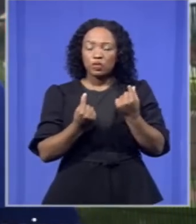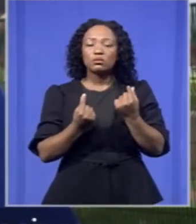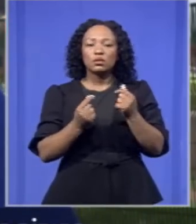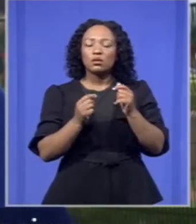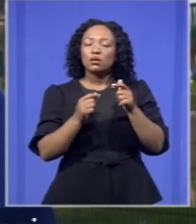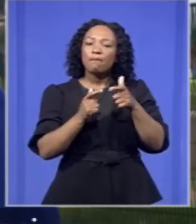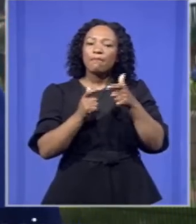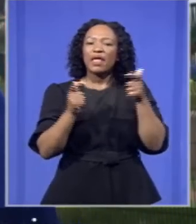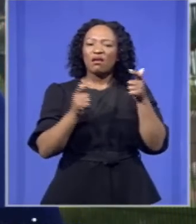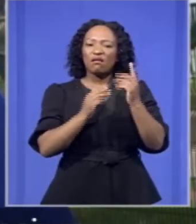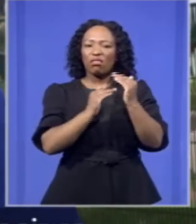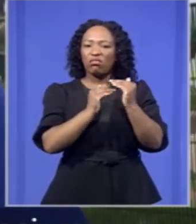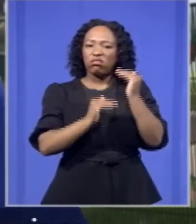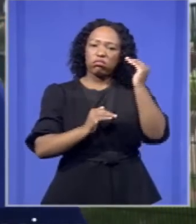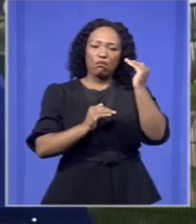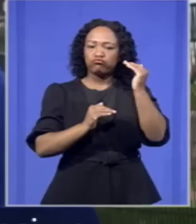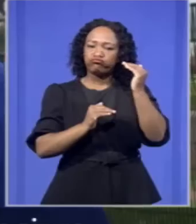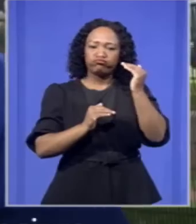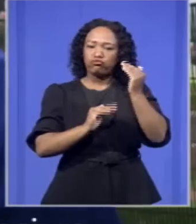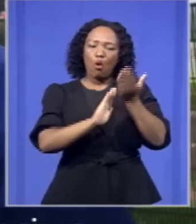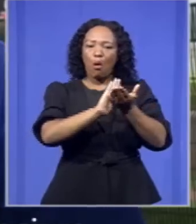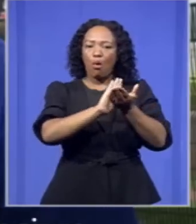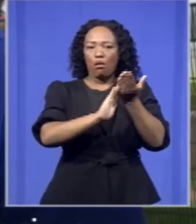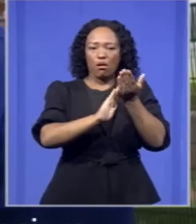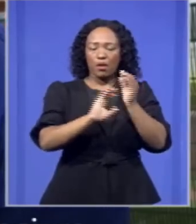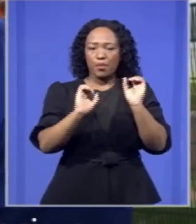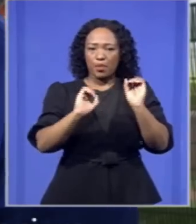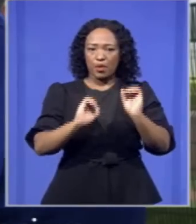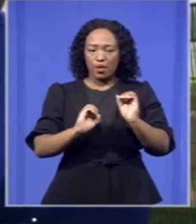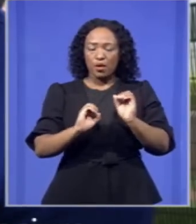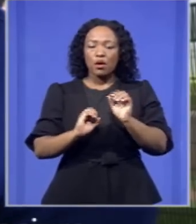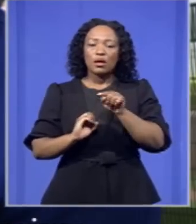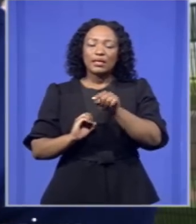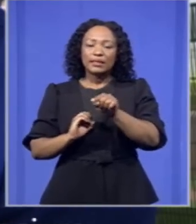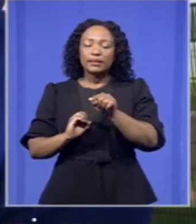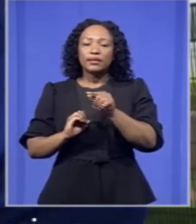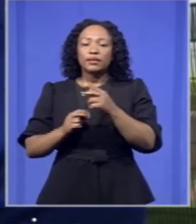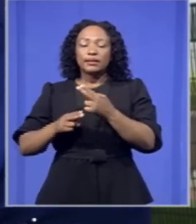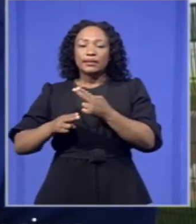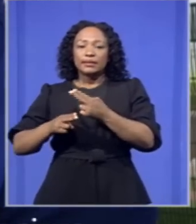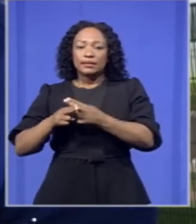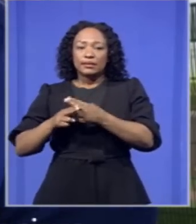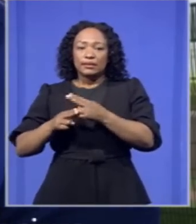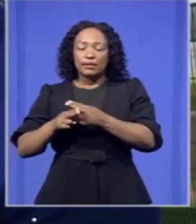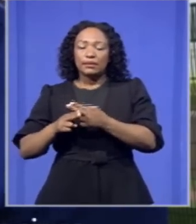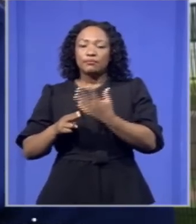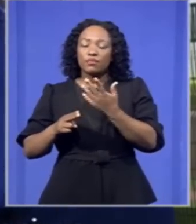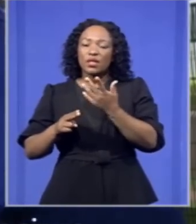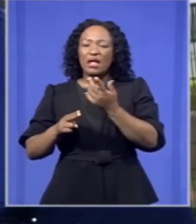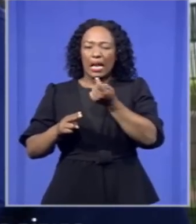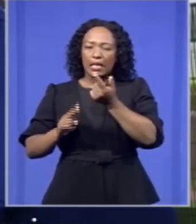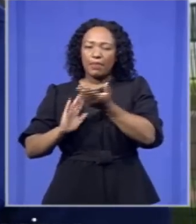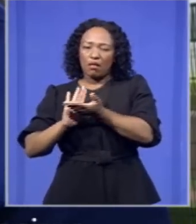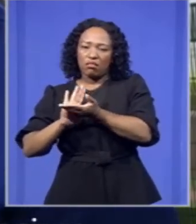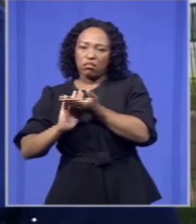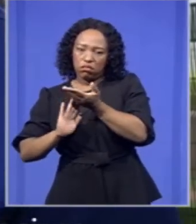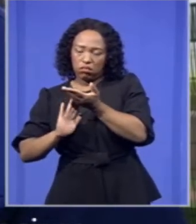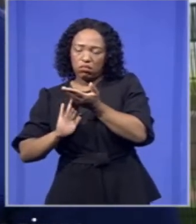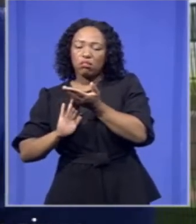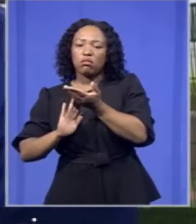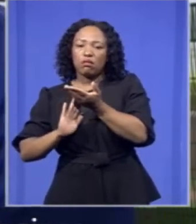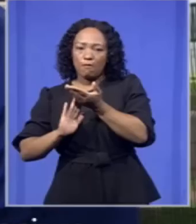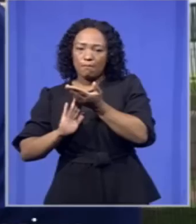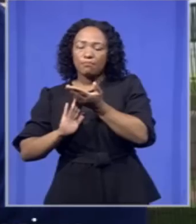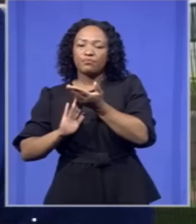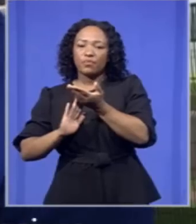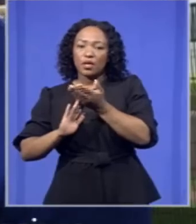increase in relation to that. The main increase you'll see it in sewer, which is not so steep. Basically, we're saying there's a need for